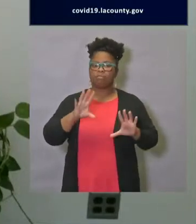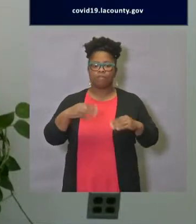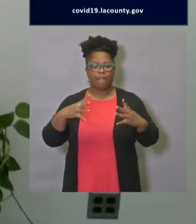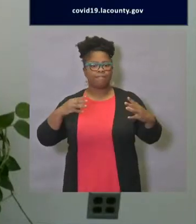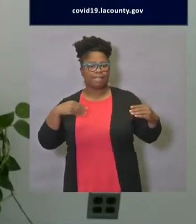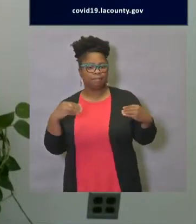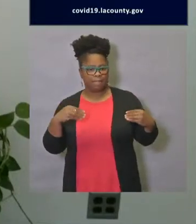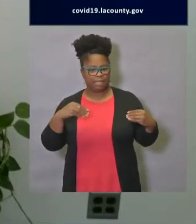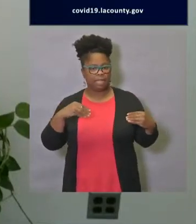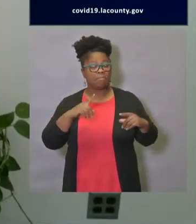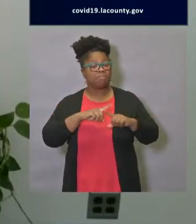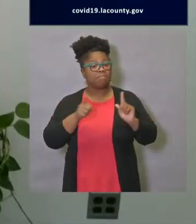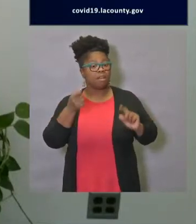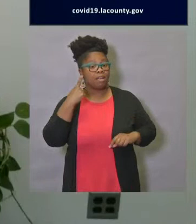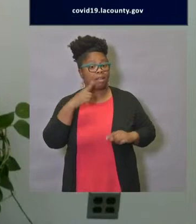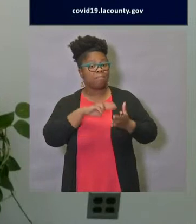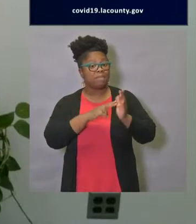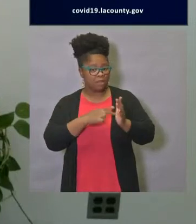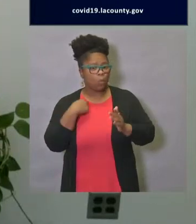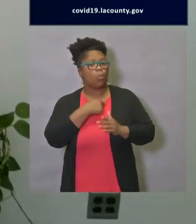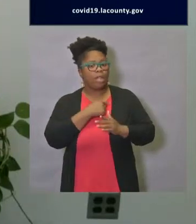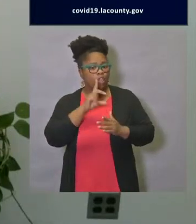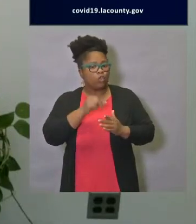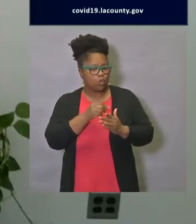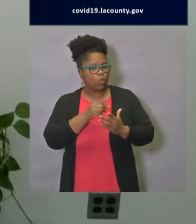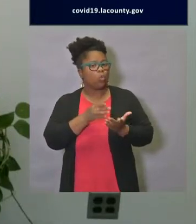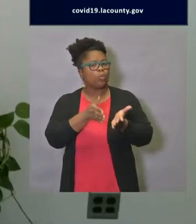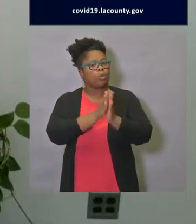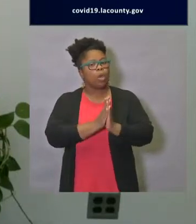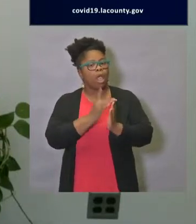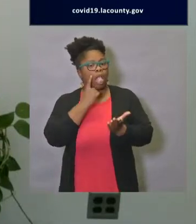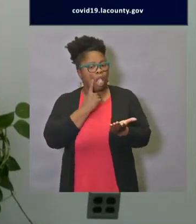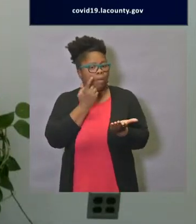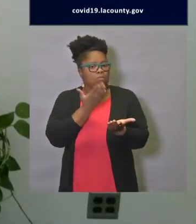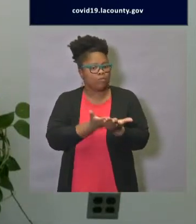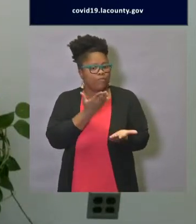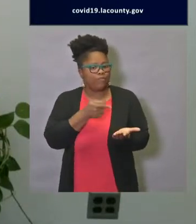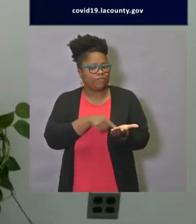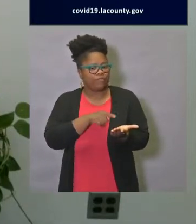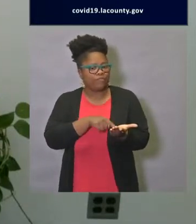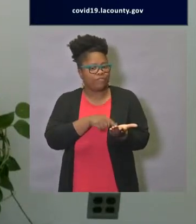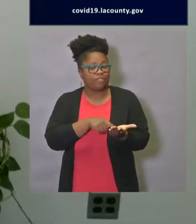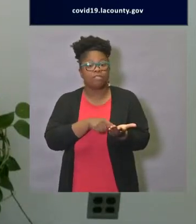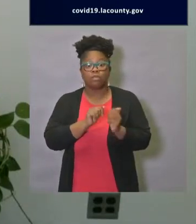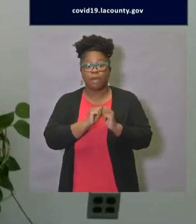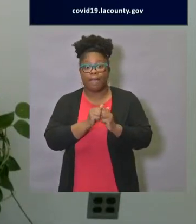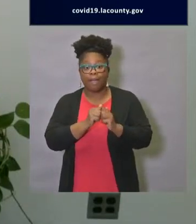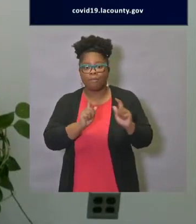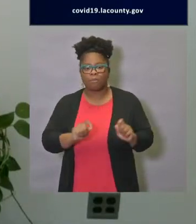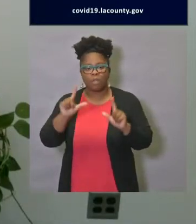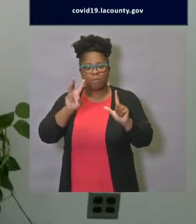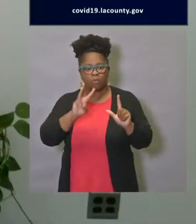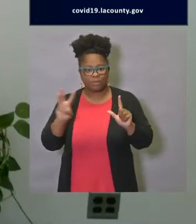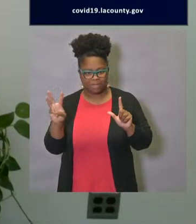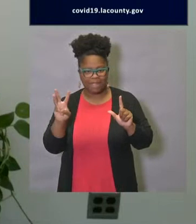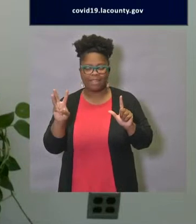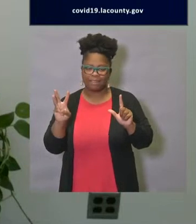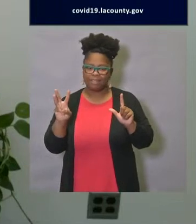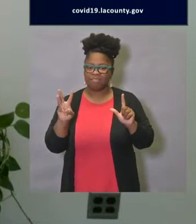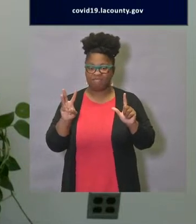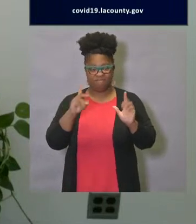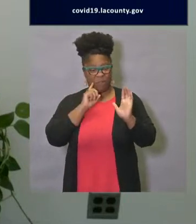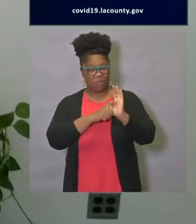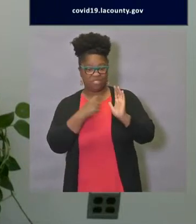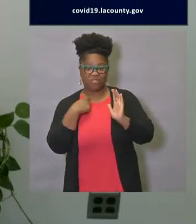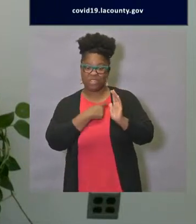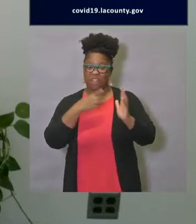flexibility doesn't mean that we're not asking for verification. So I just want to be clear. You can go to our website. You can see that what we are is flexible